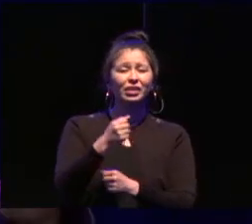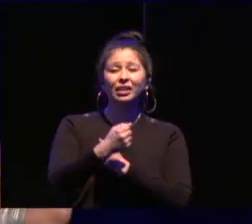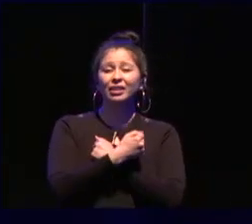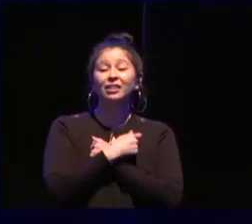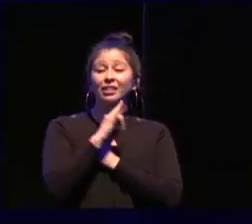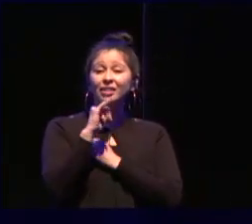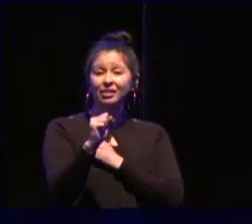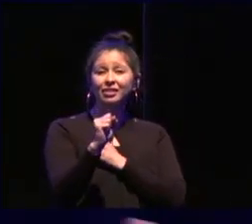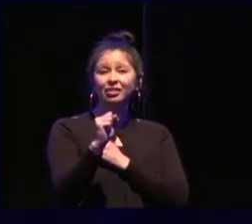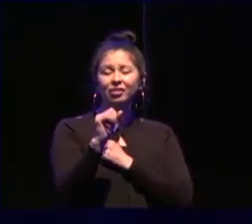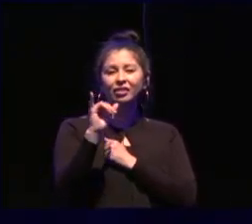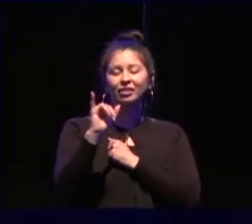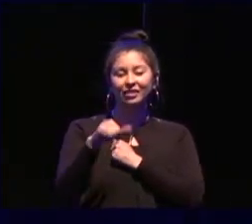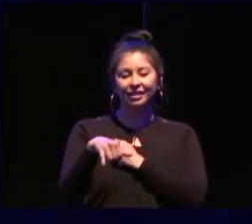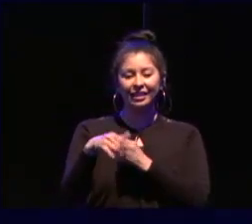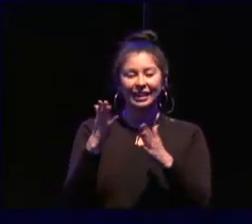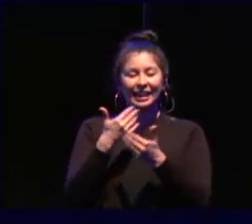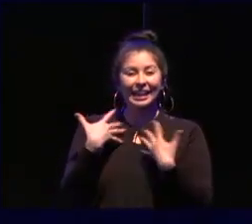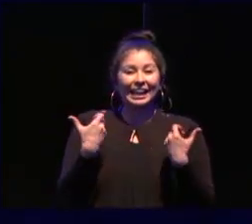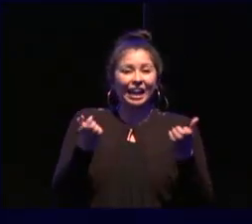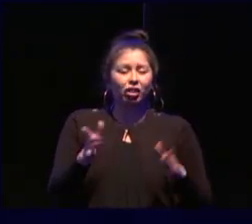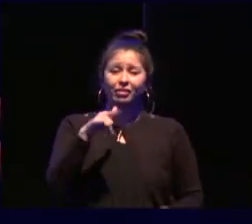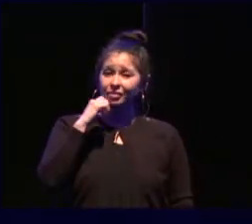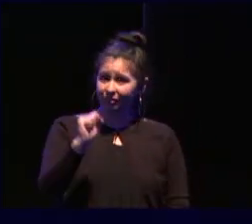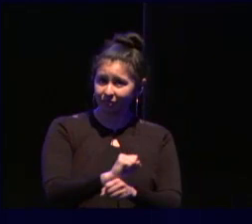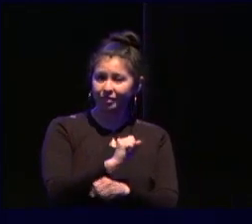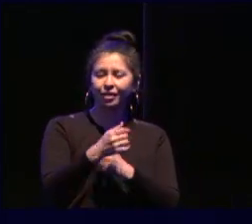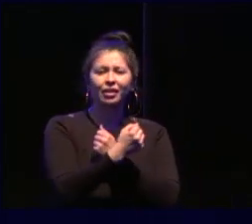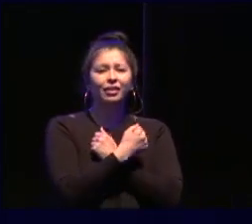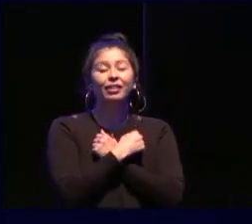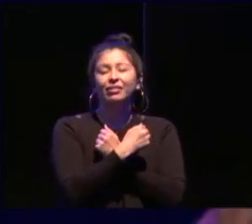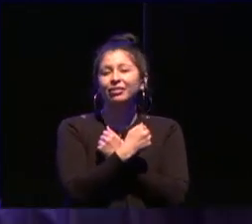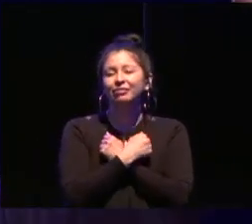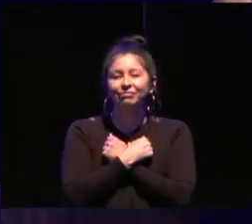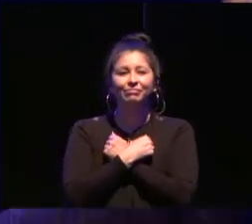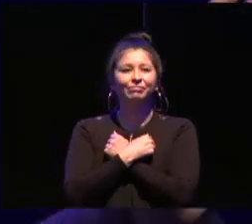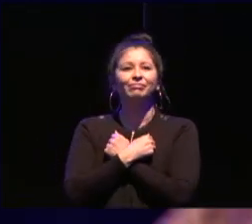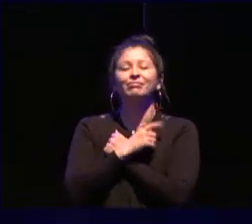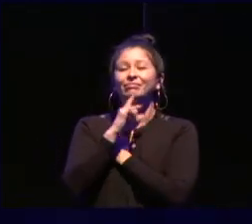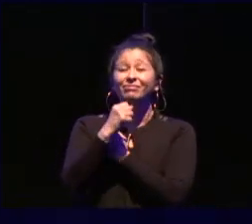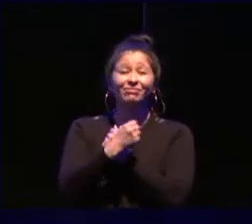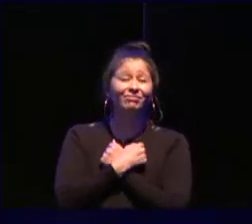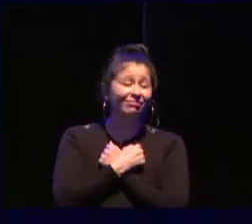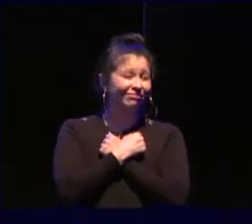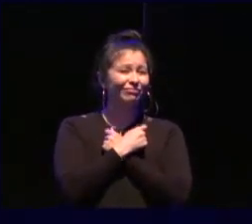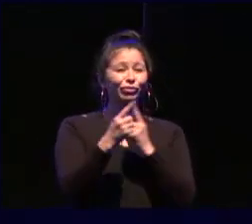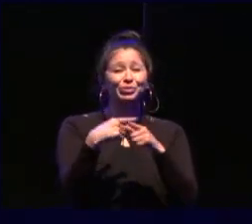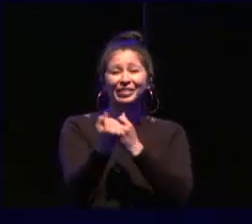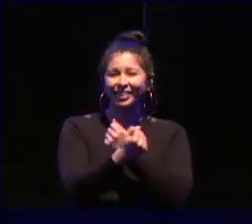Love is a healer. Oh, yes, it is. Love loves to